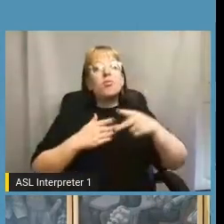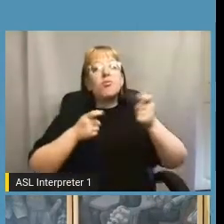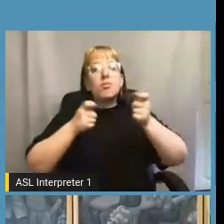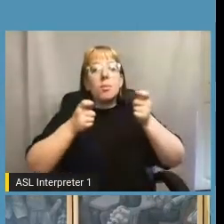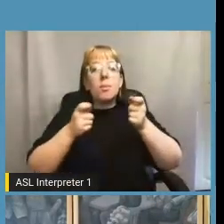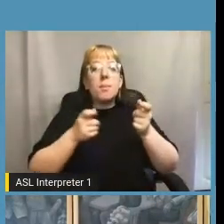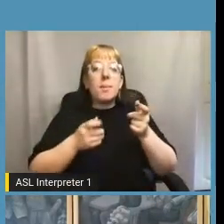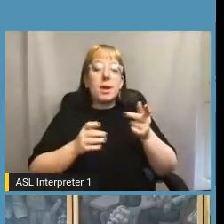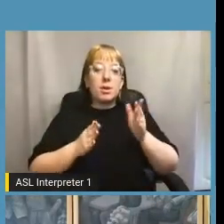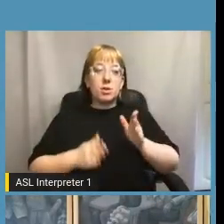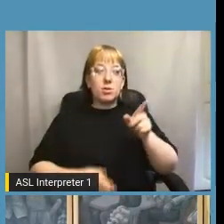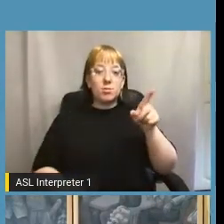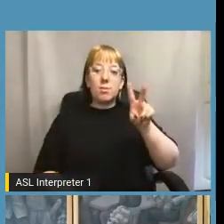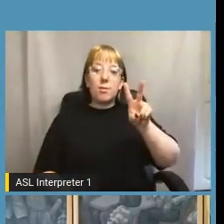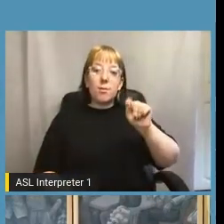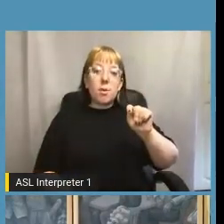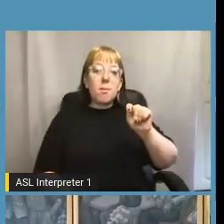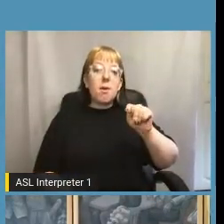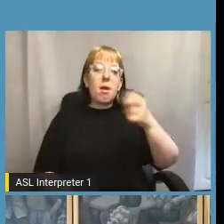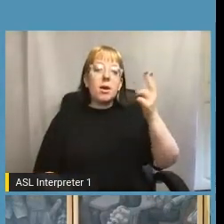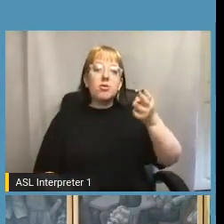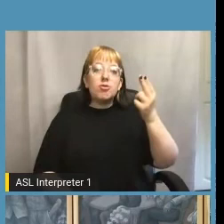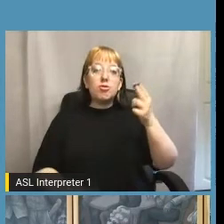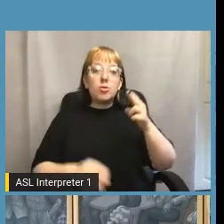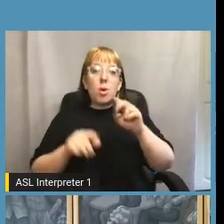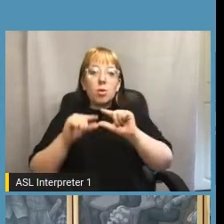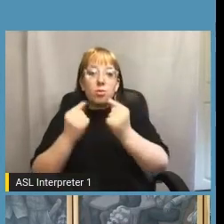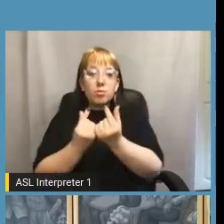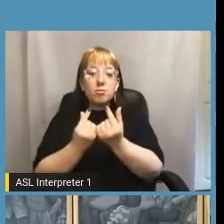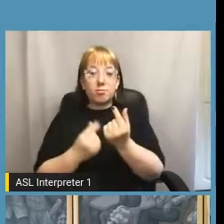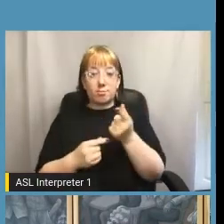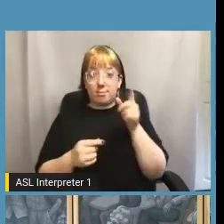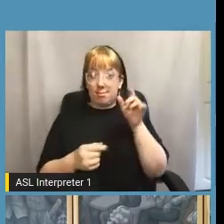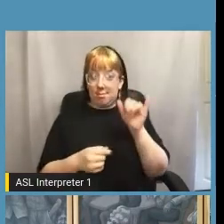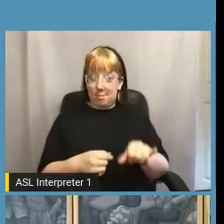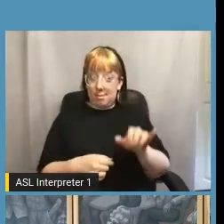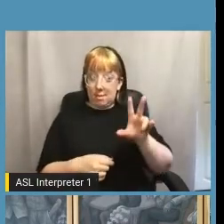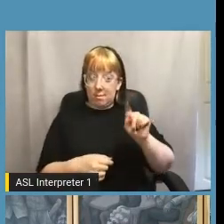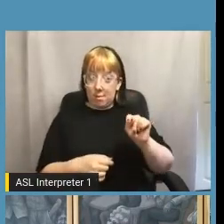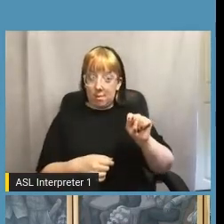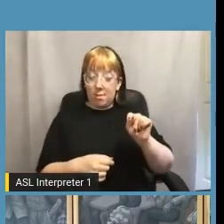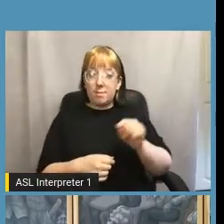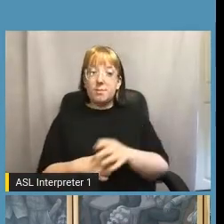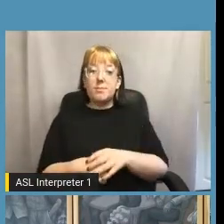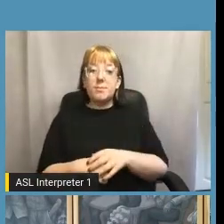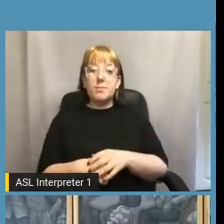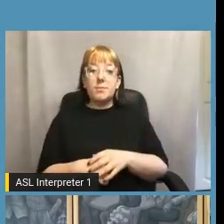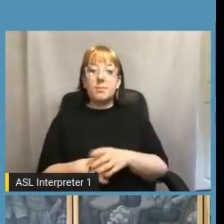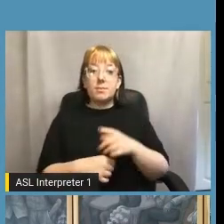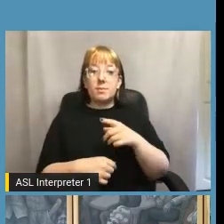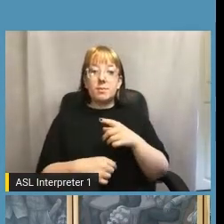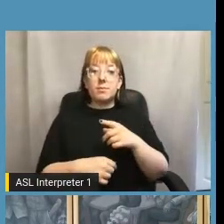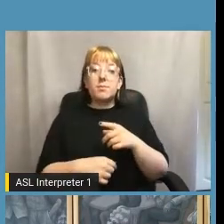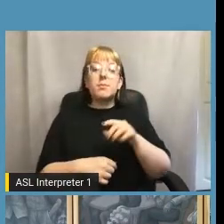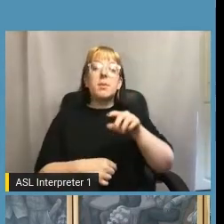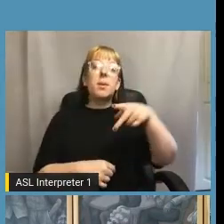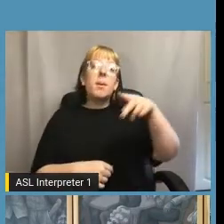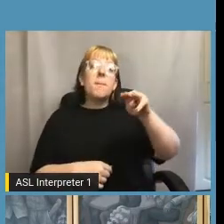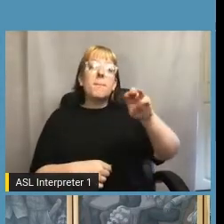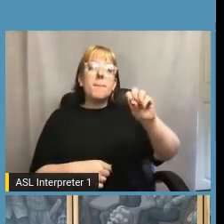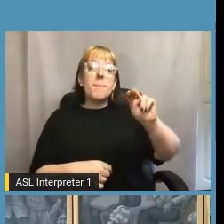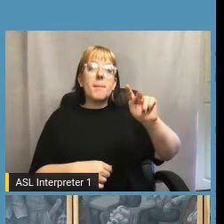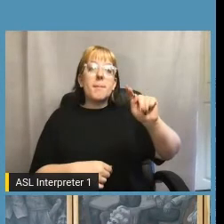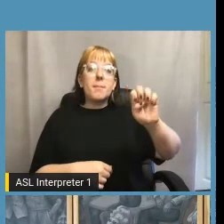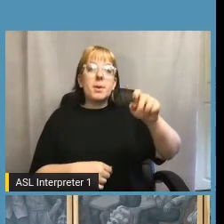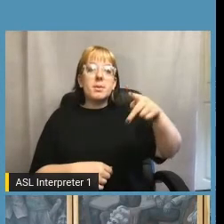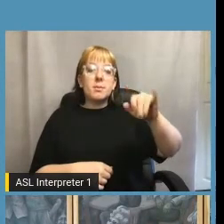Society. And the Vermont Historical Society, we're located in Barrie and Montpelier, Vermont. And we acknowledge that